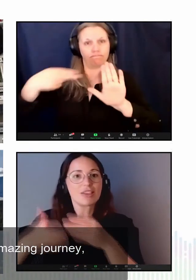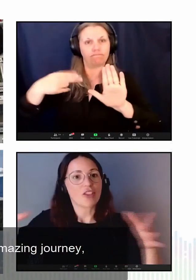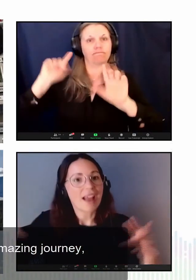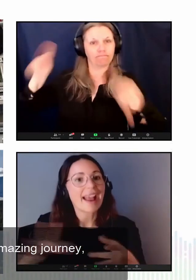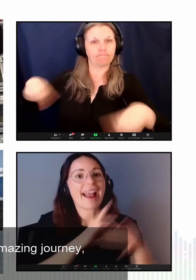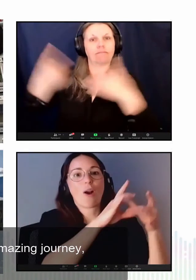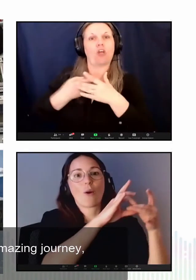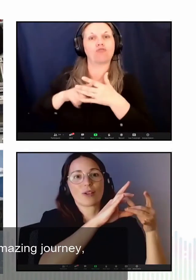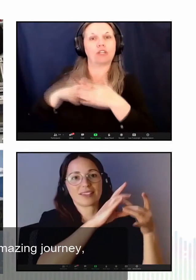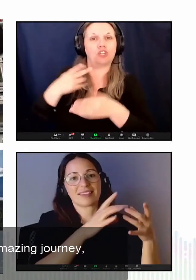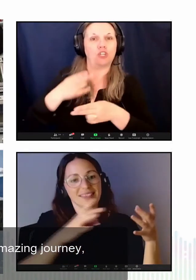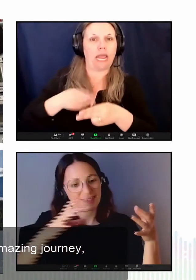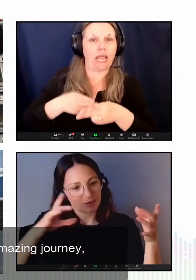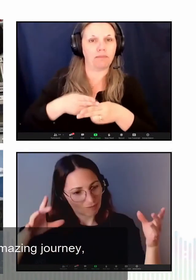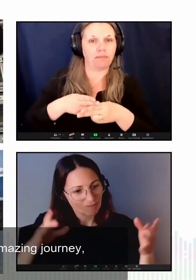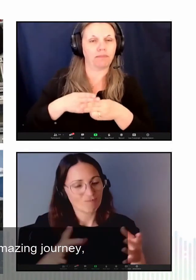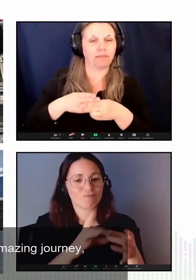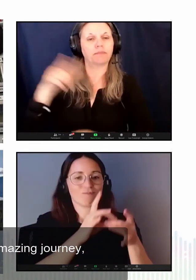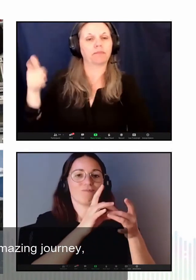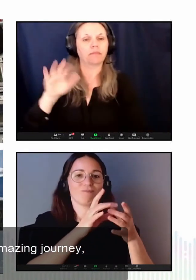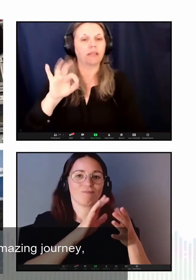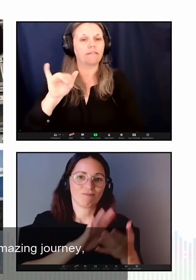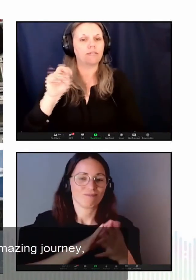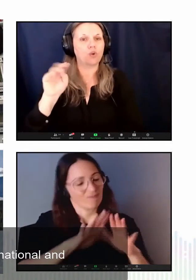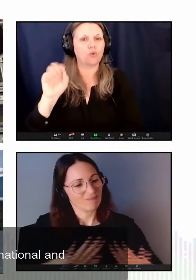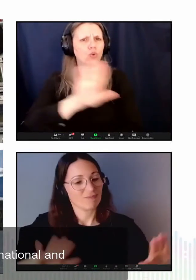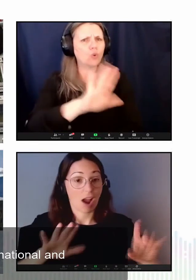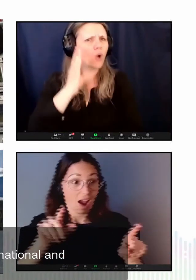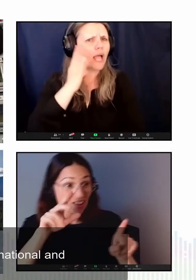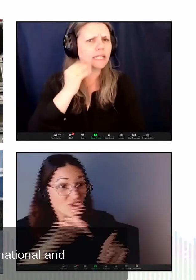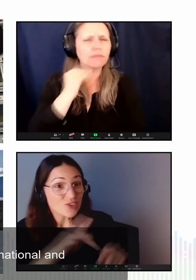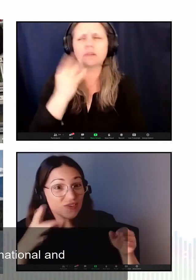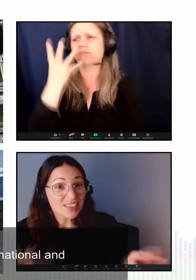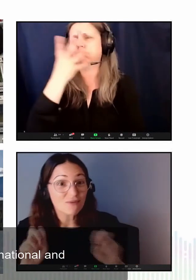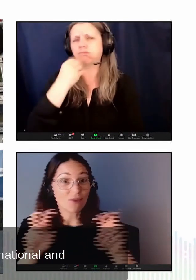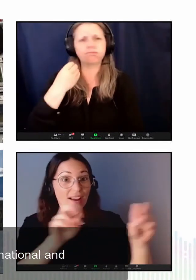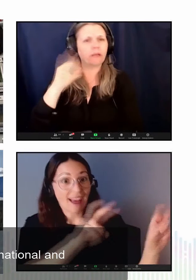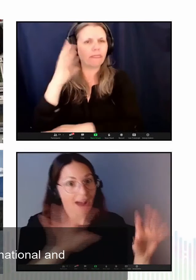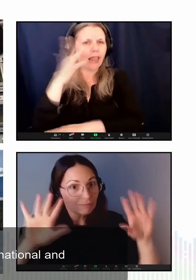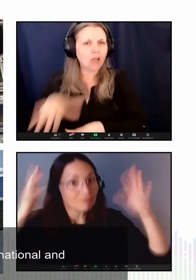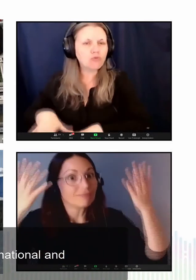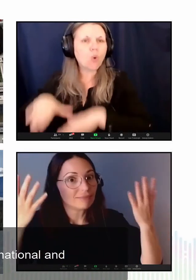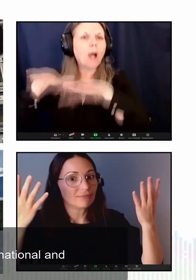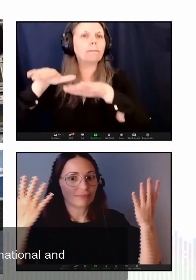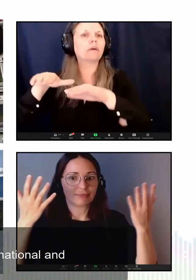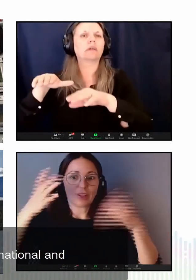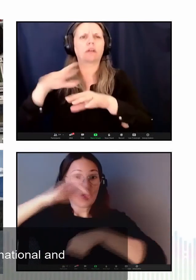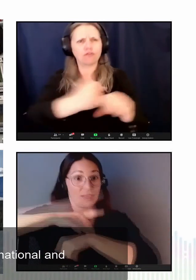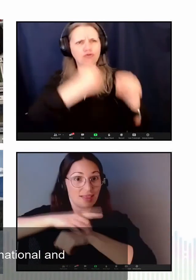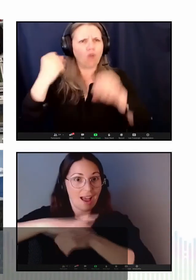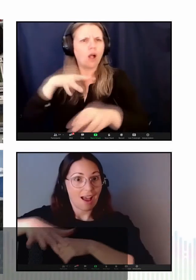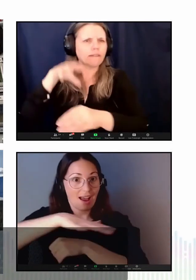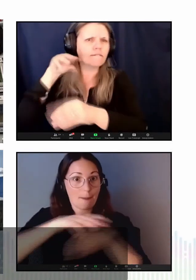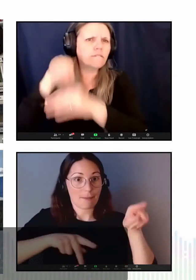this amazing journey from growing up on the land to playing such a significant role on national, international stages,